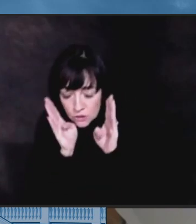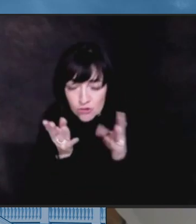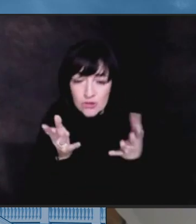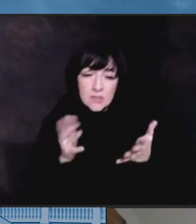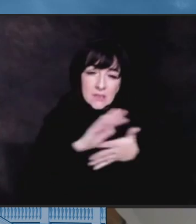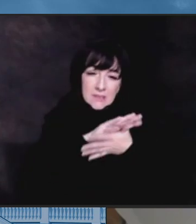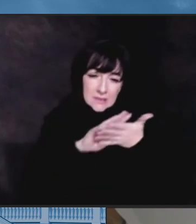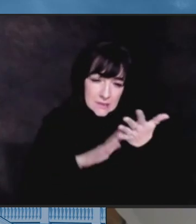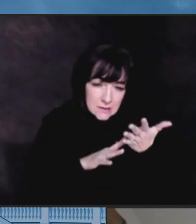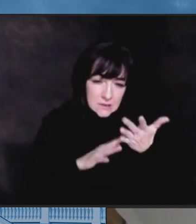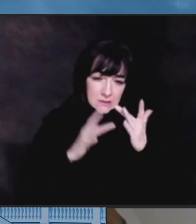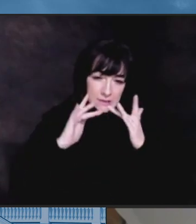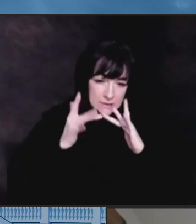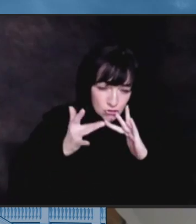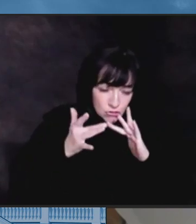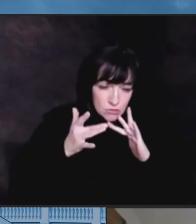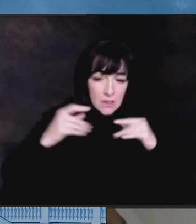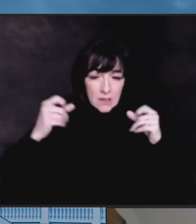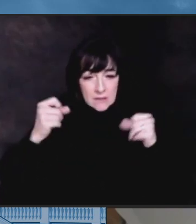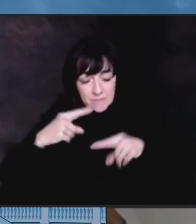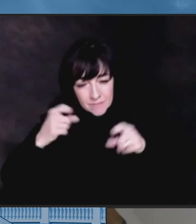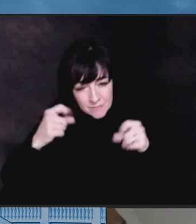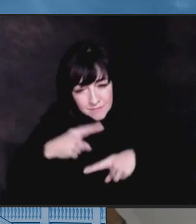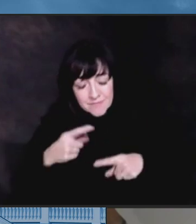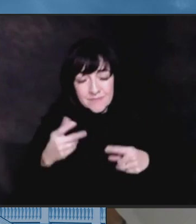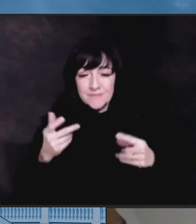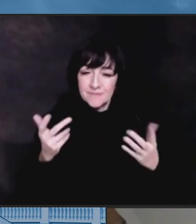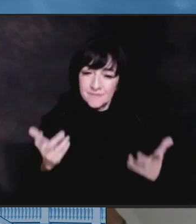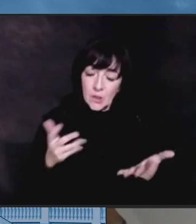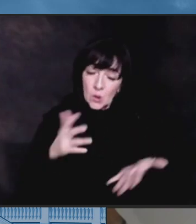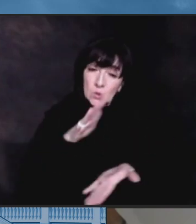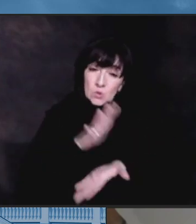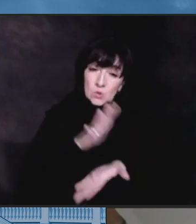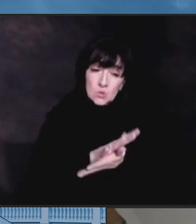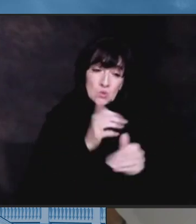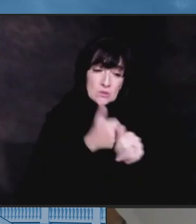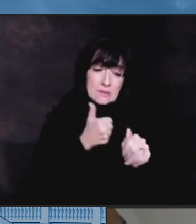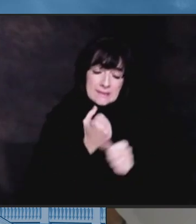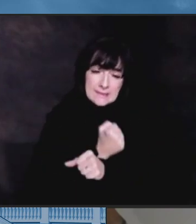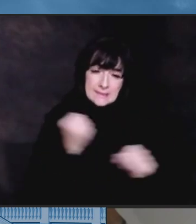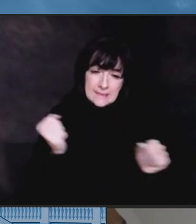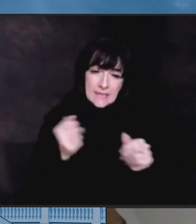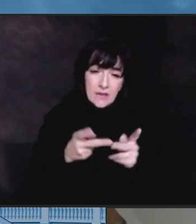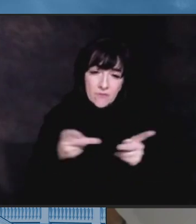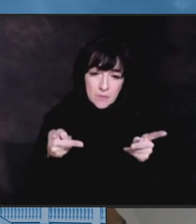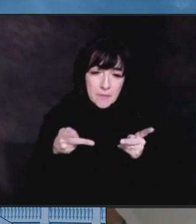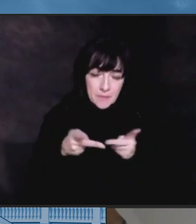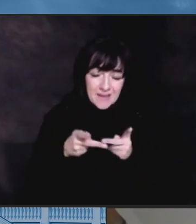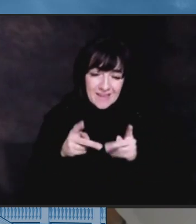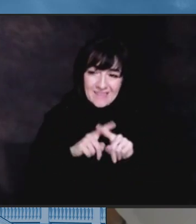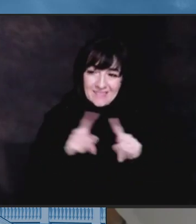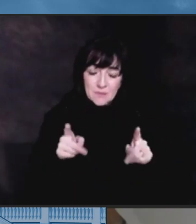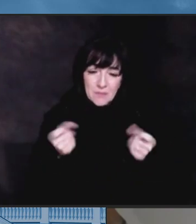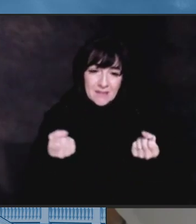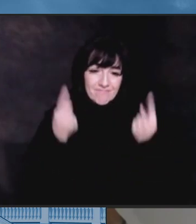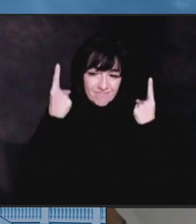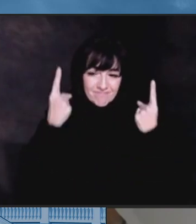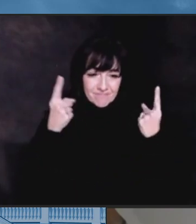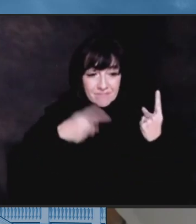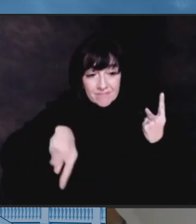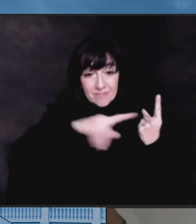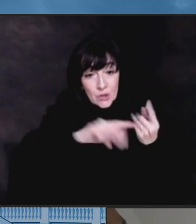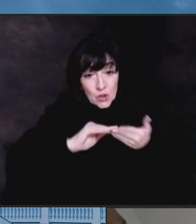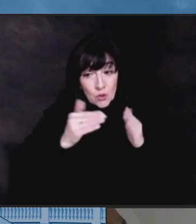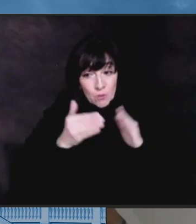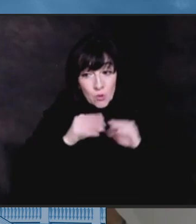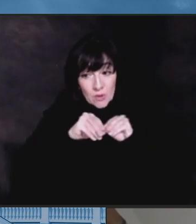that schools are safe places, and to do it in a safe way, and to make sure that we have the information